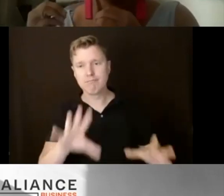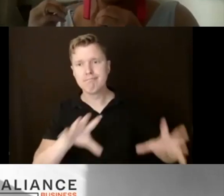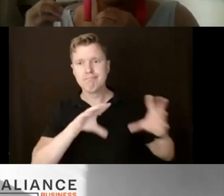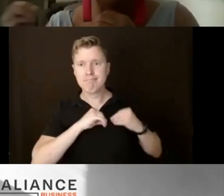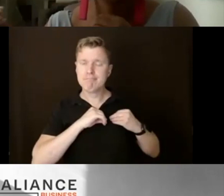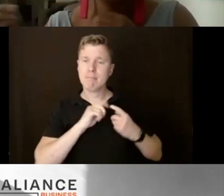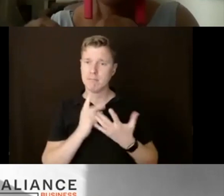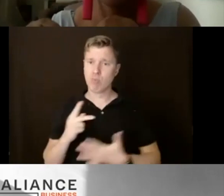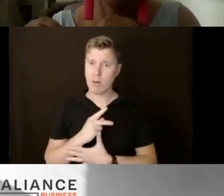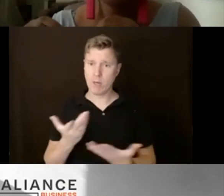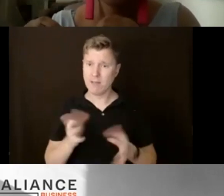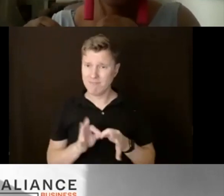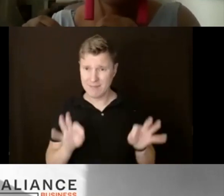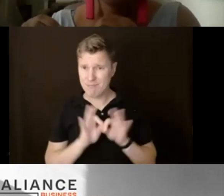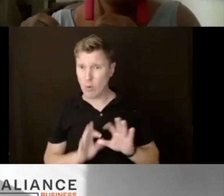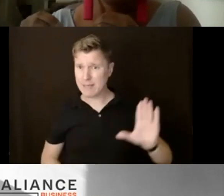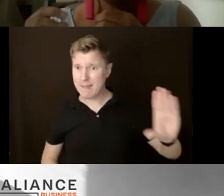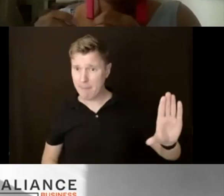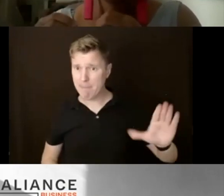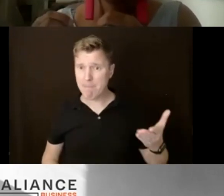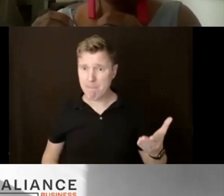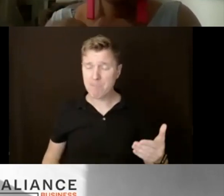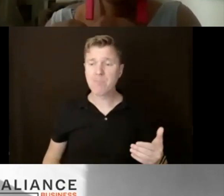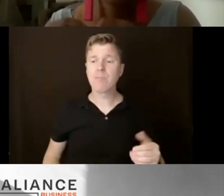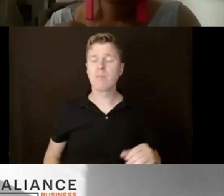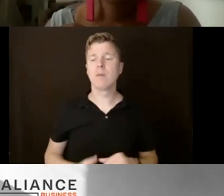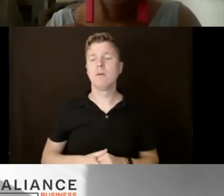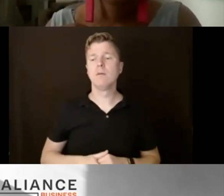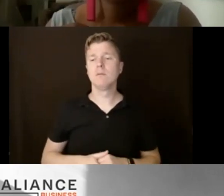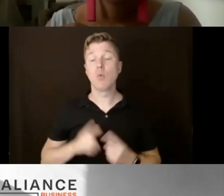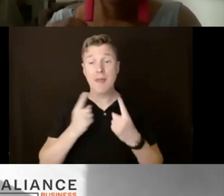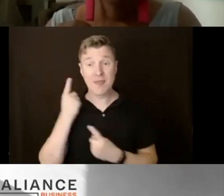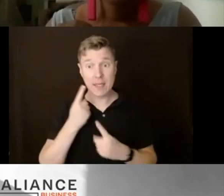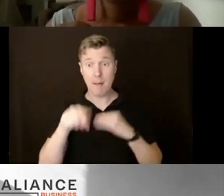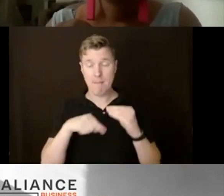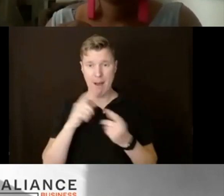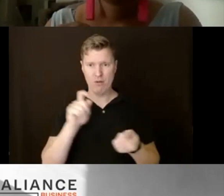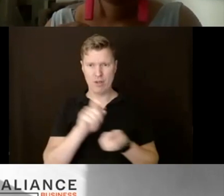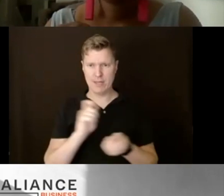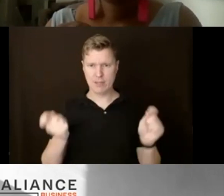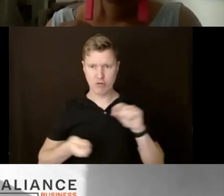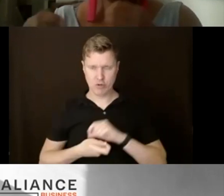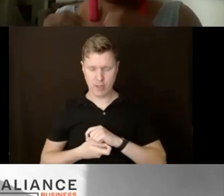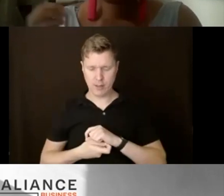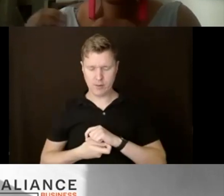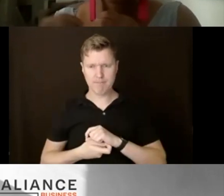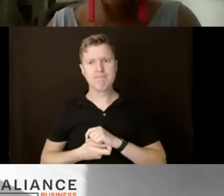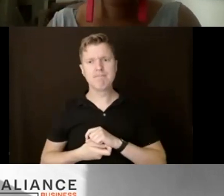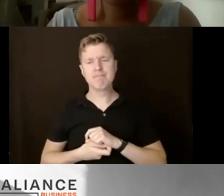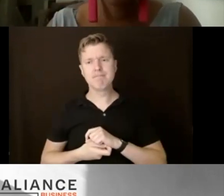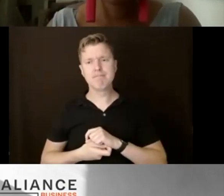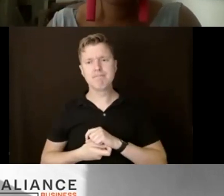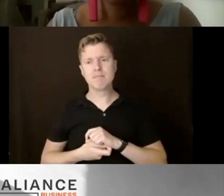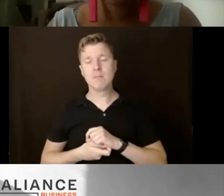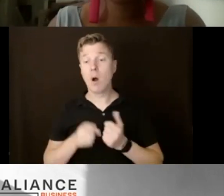it, and it's important to them. So thinking about change, what kind of needs to happen